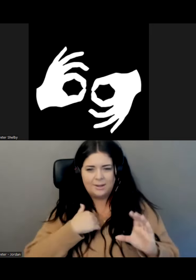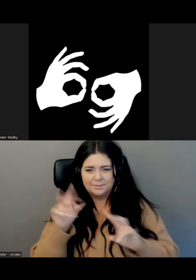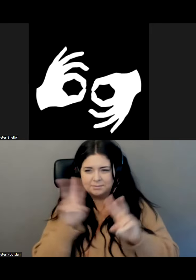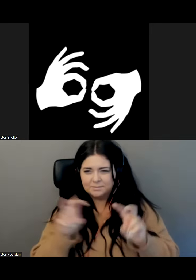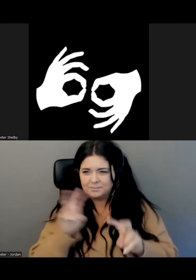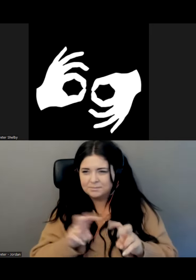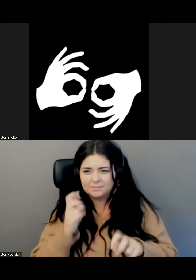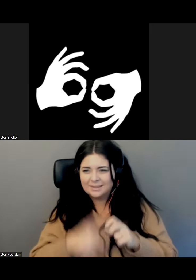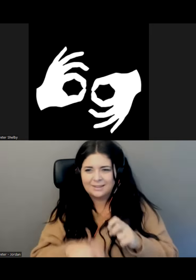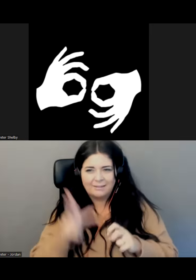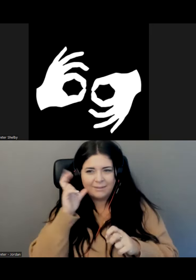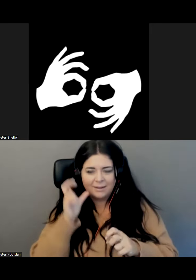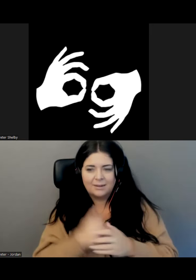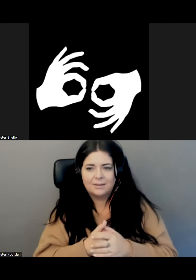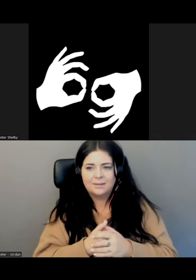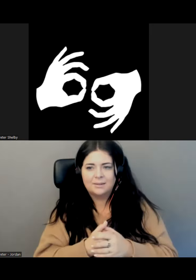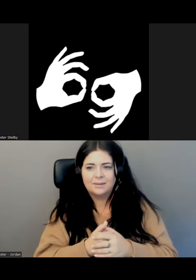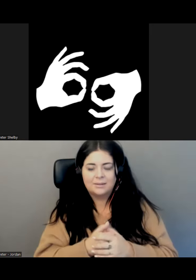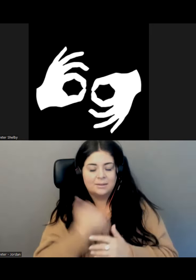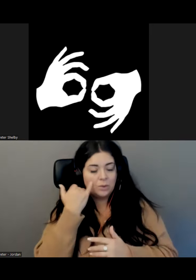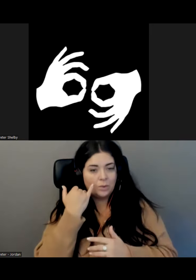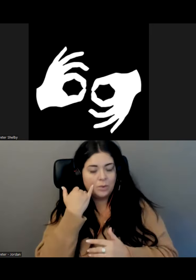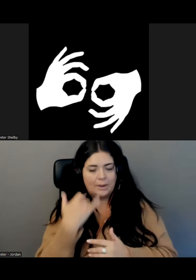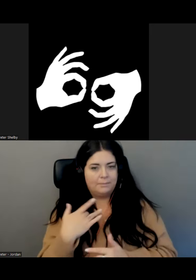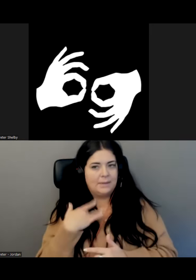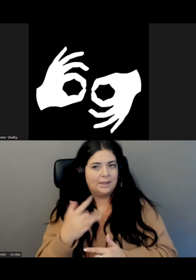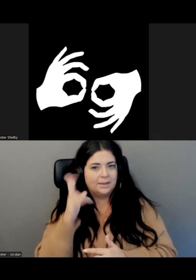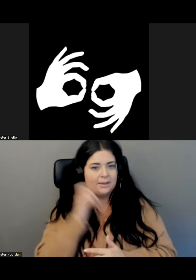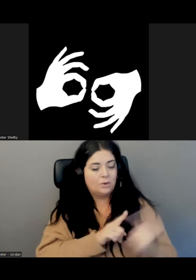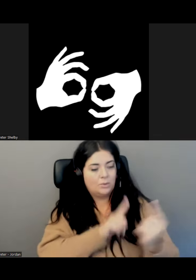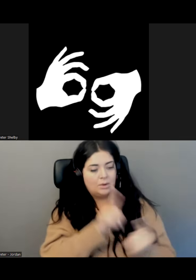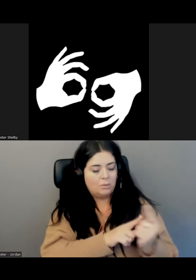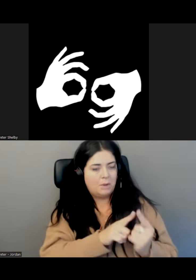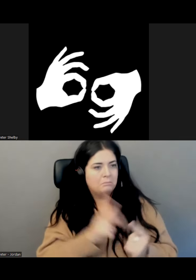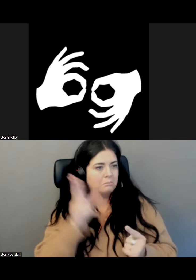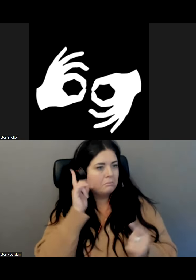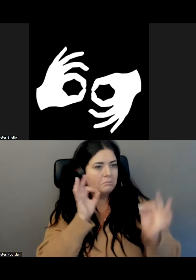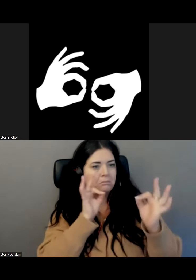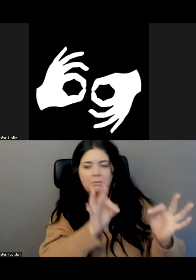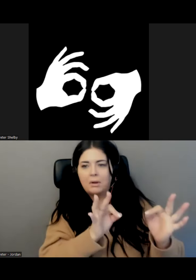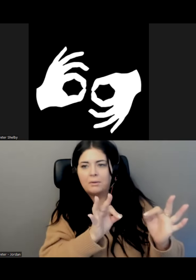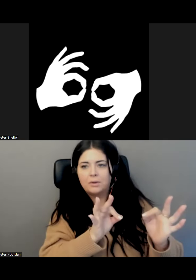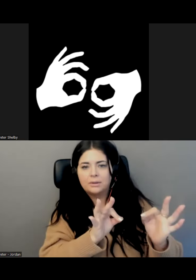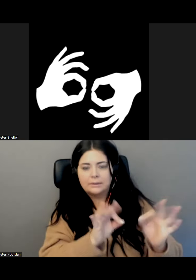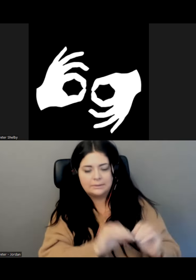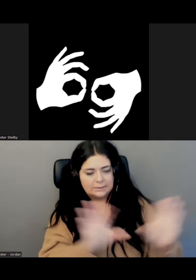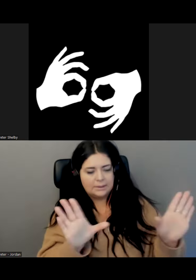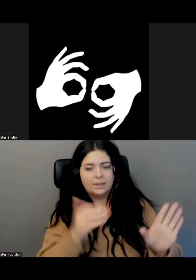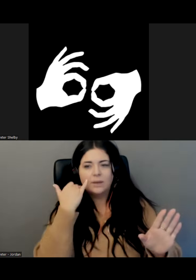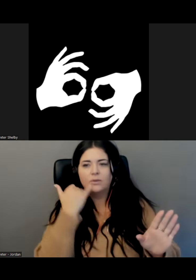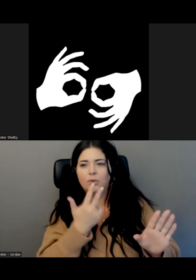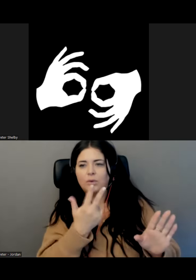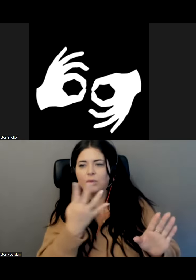that I hear is that, well, in one-on-one conversation, I'm perfect. I can hear without issue. But any more than 3 or